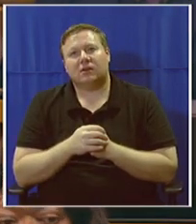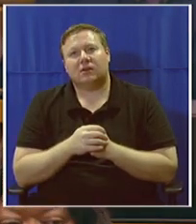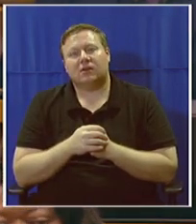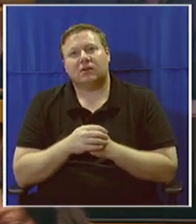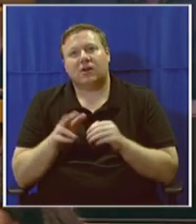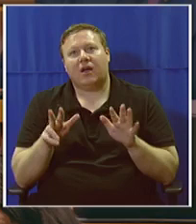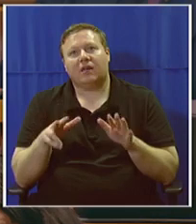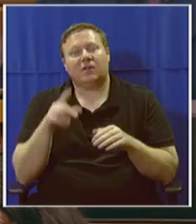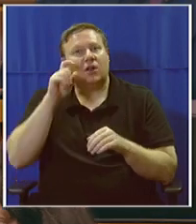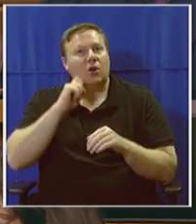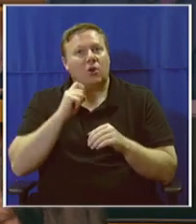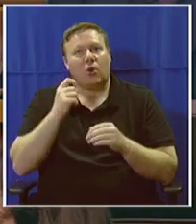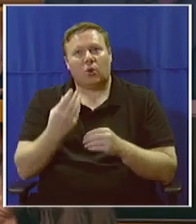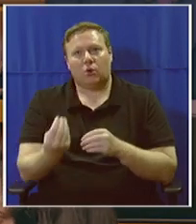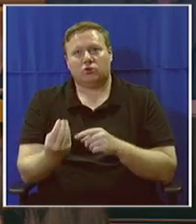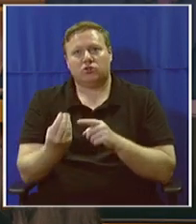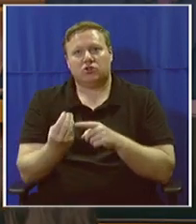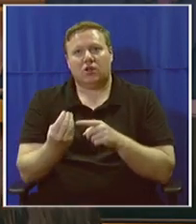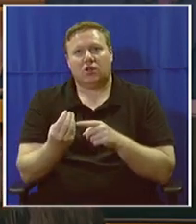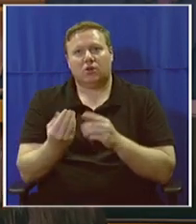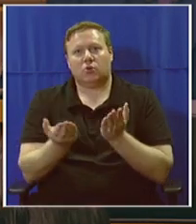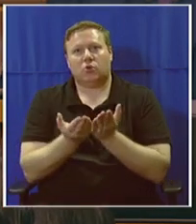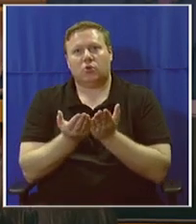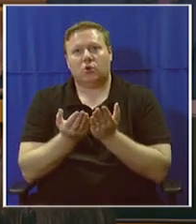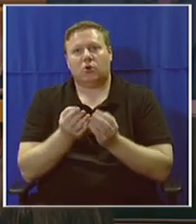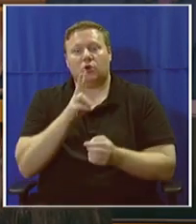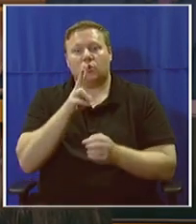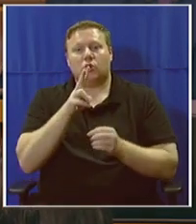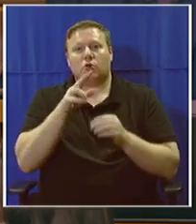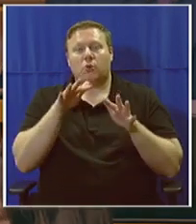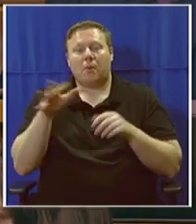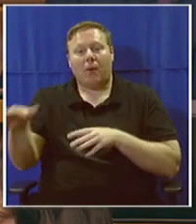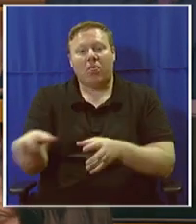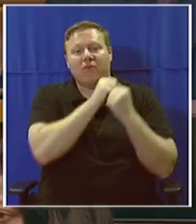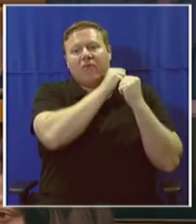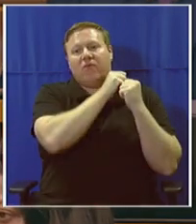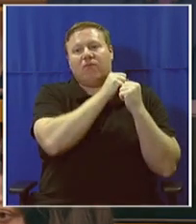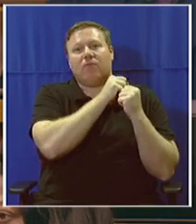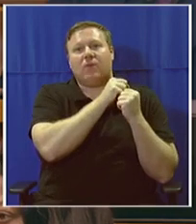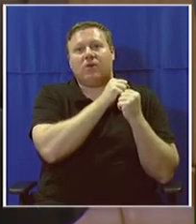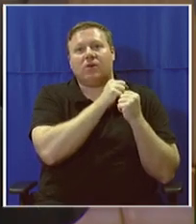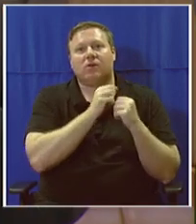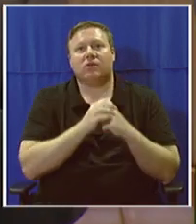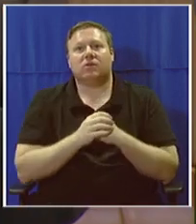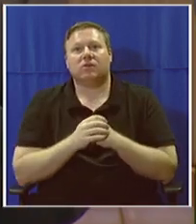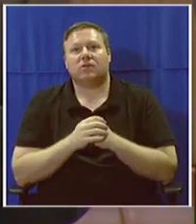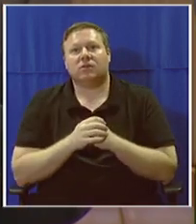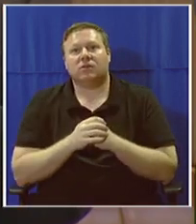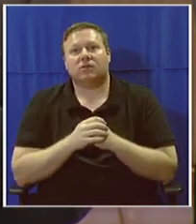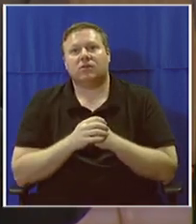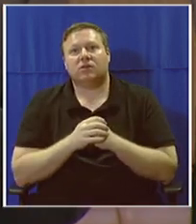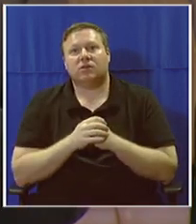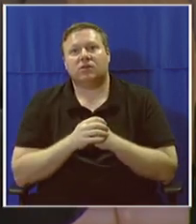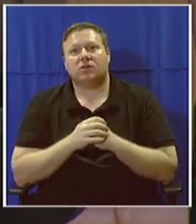School, south of Durban, was attacked by 2 learners and a parent. That the learner was accused of stealing a cell